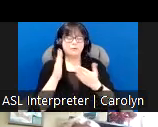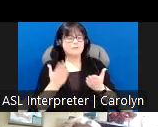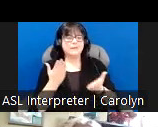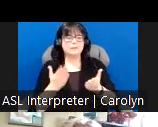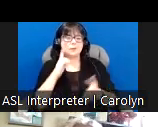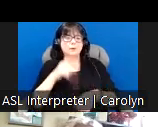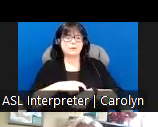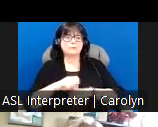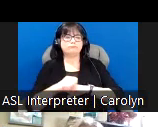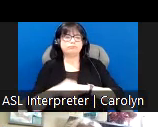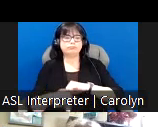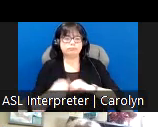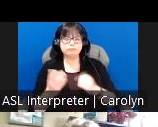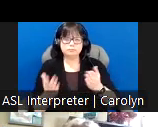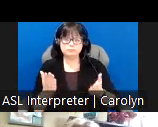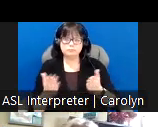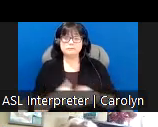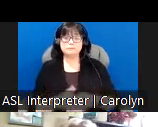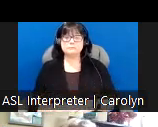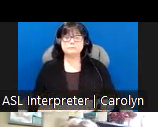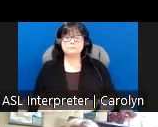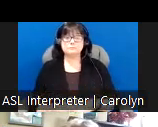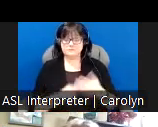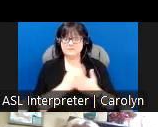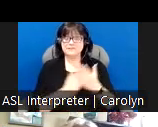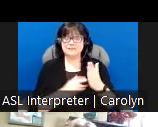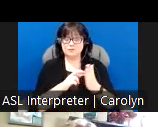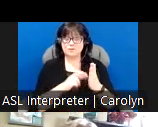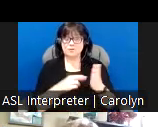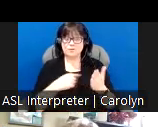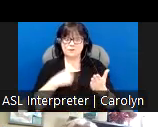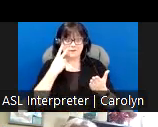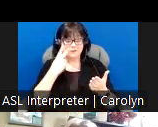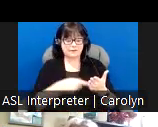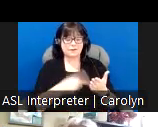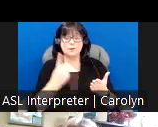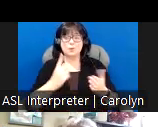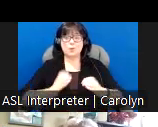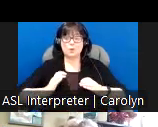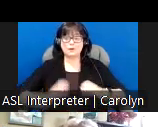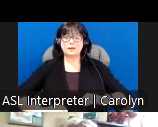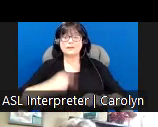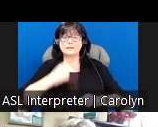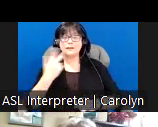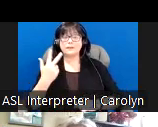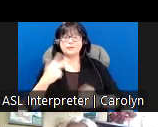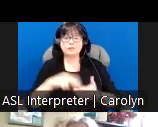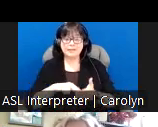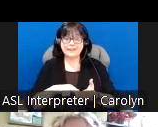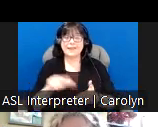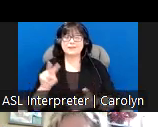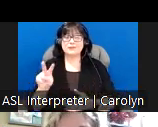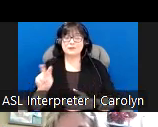longer. And I actually have seen on some of the reports that come through that it took one client 3,200 and some minutes to complete